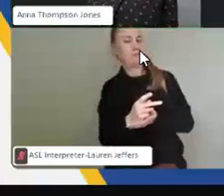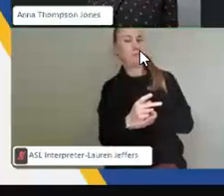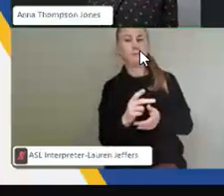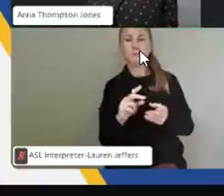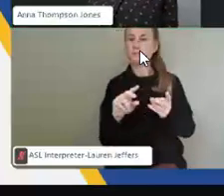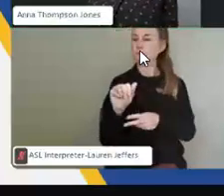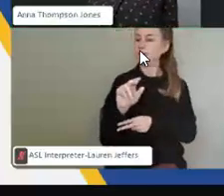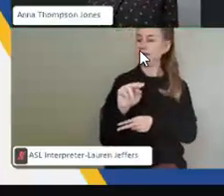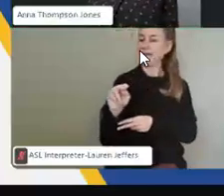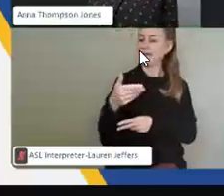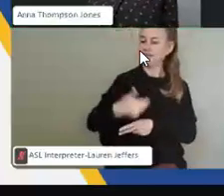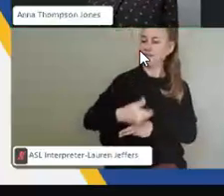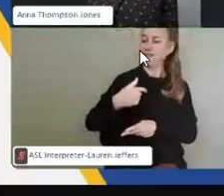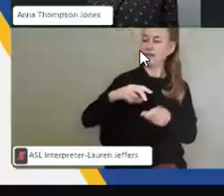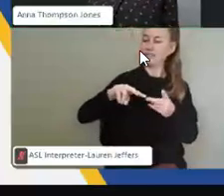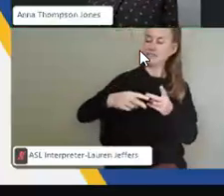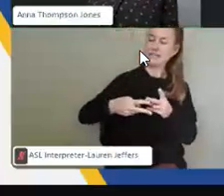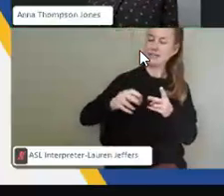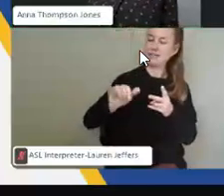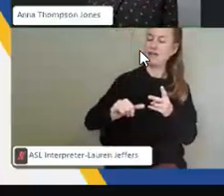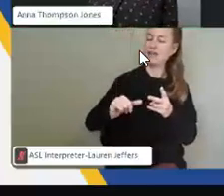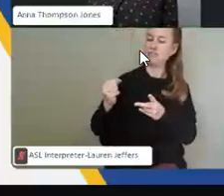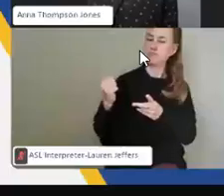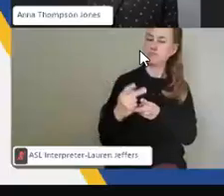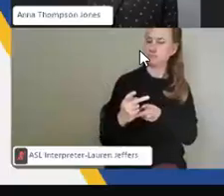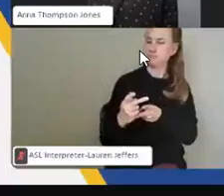This is Ann. I second the motion.